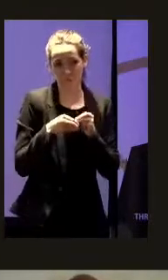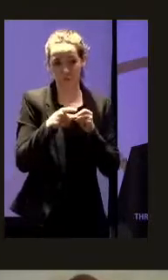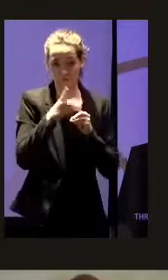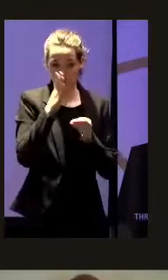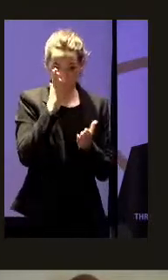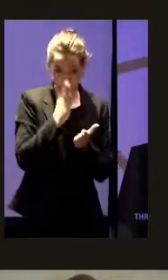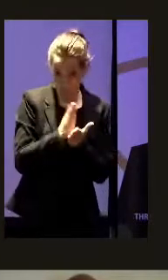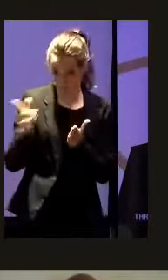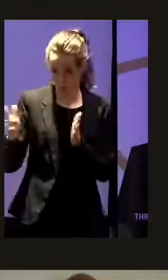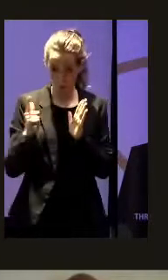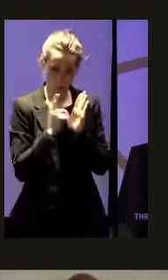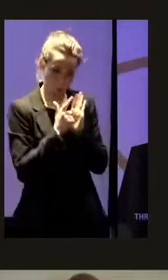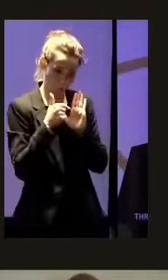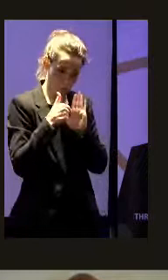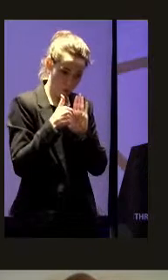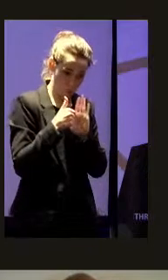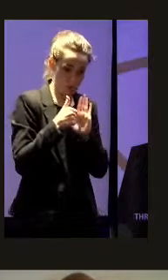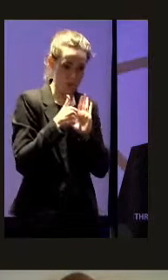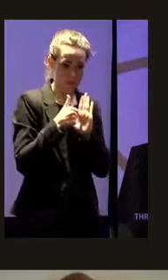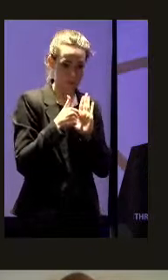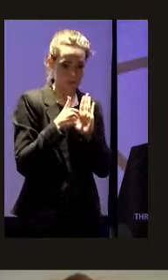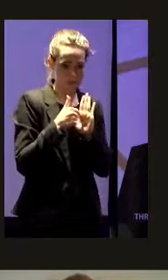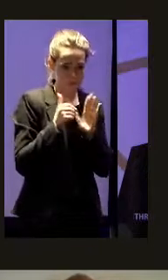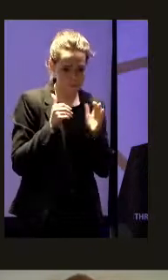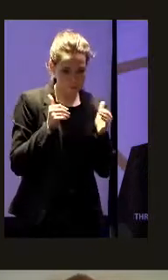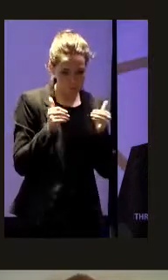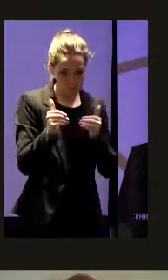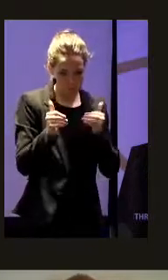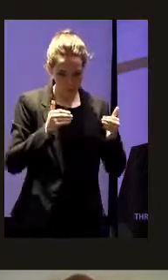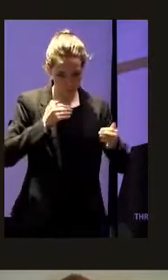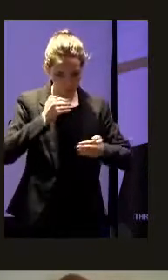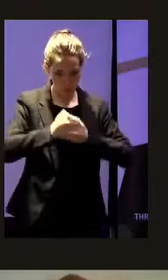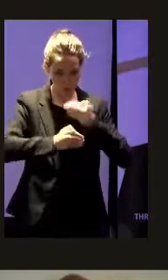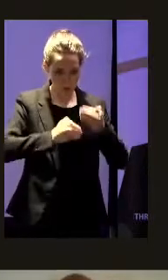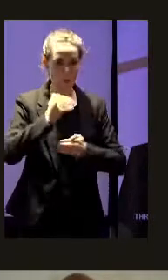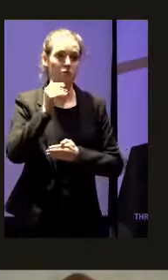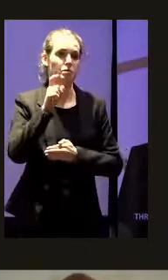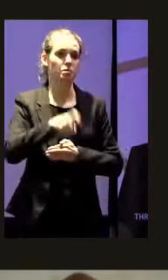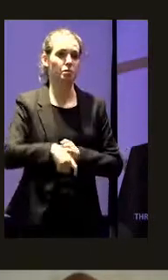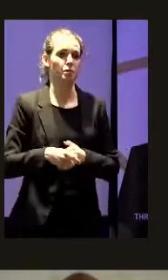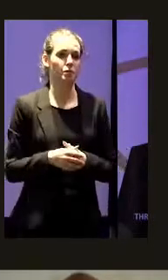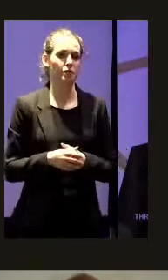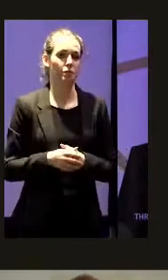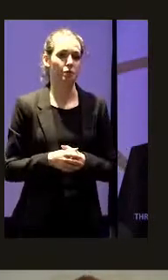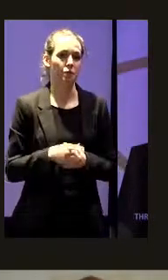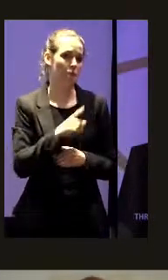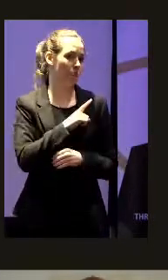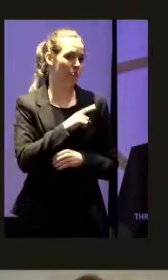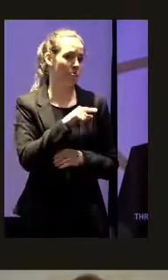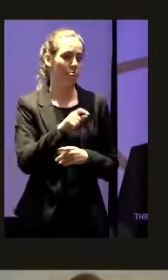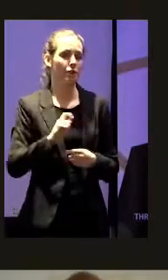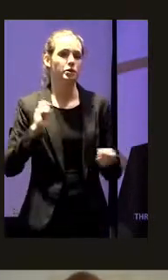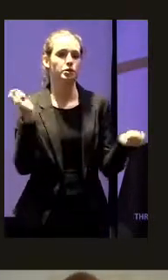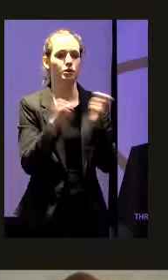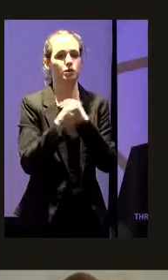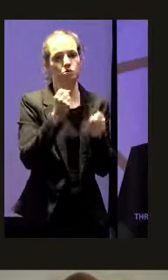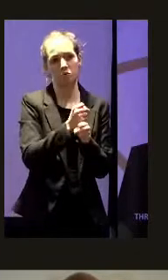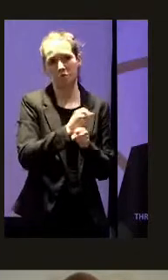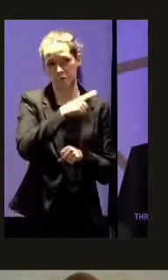the legislation as part of managing the process of facilitating the transformation of geographical